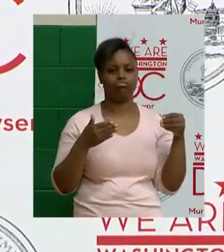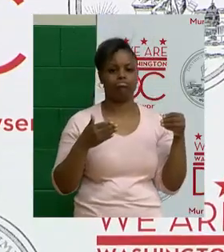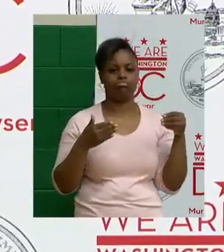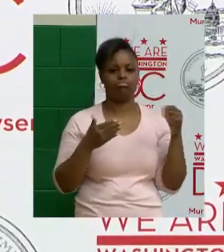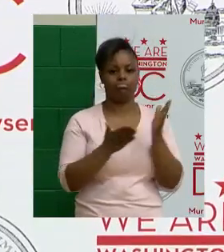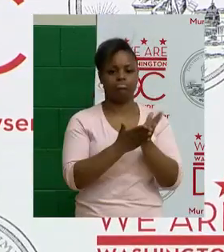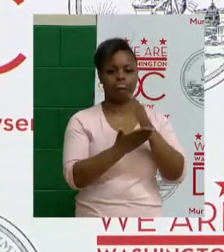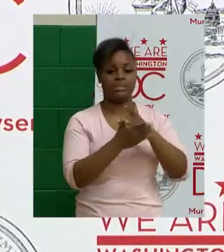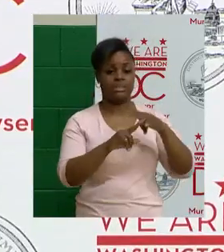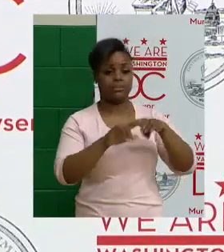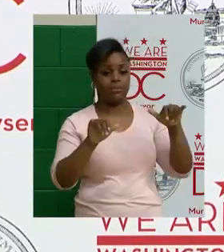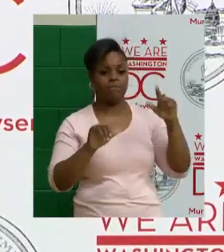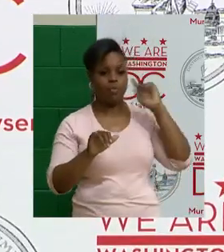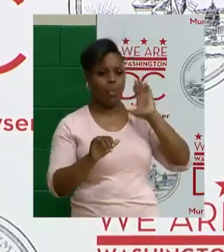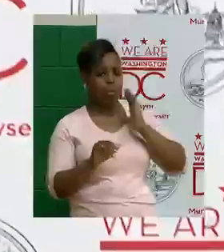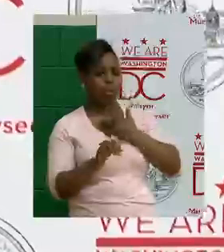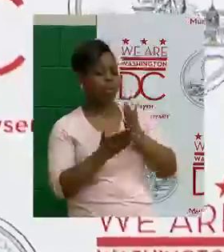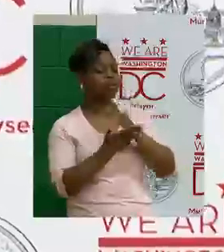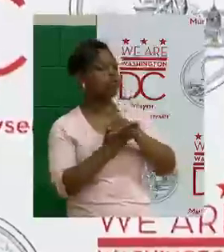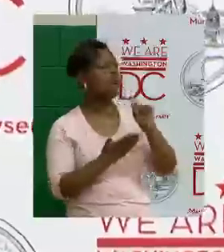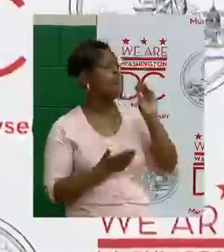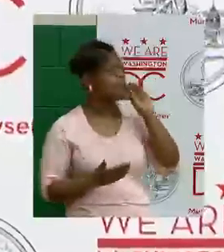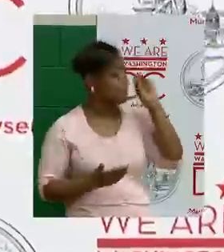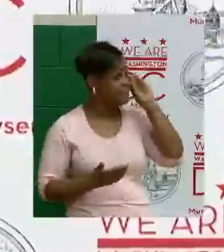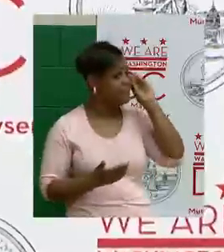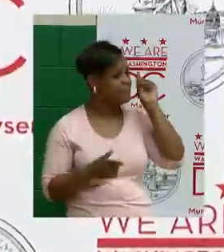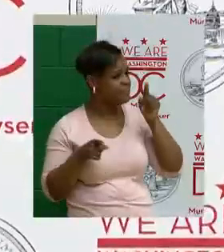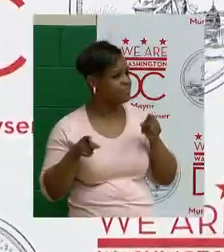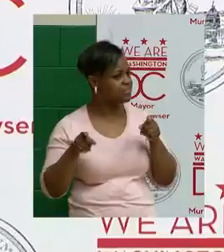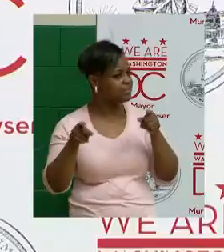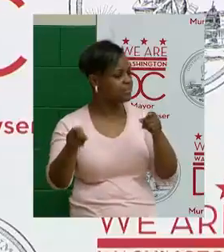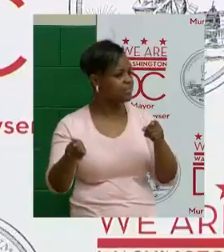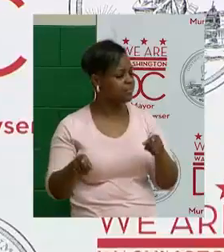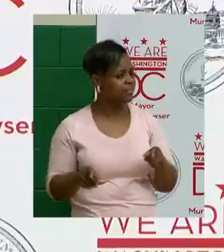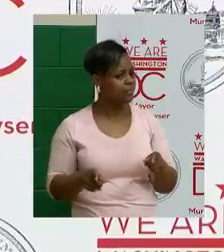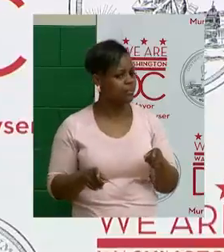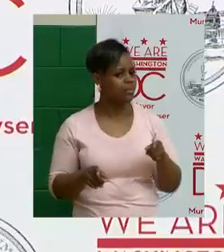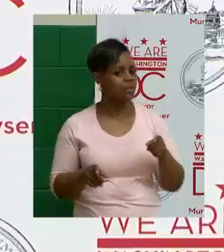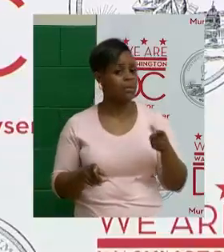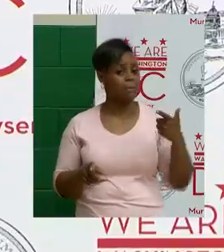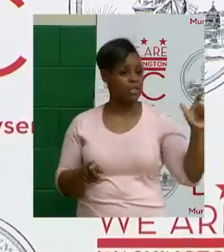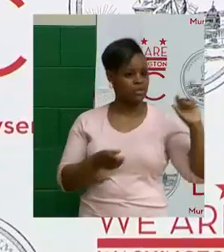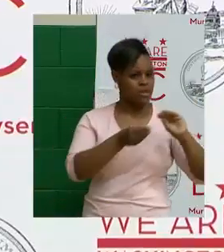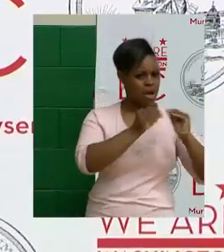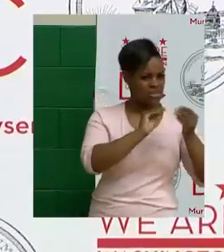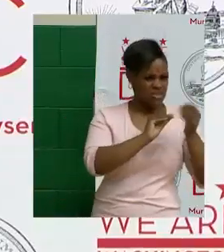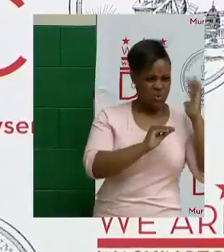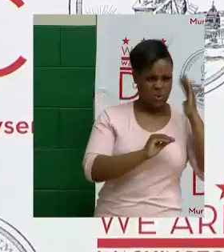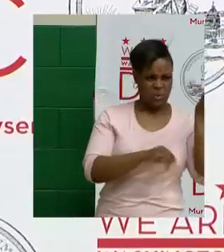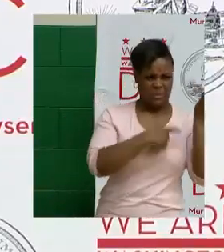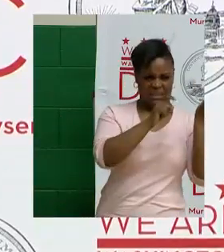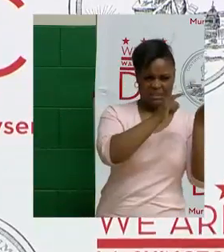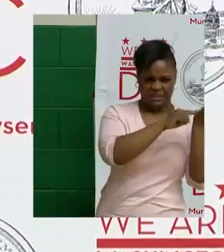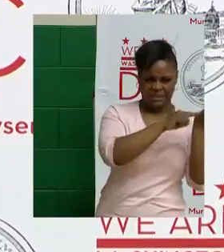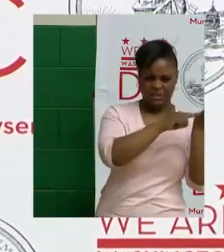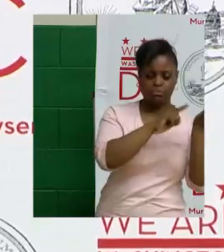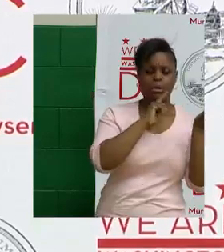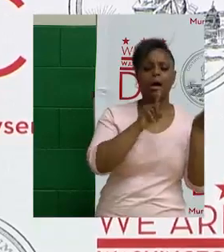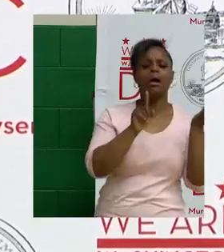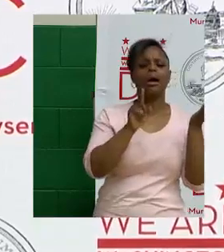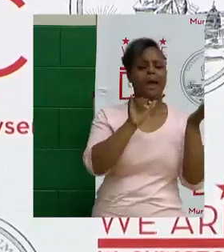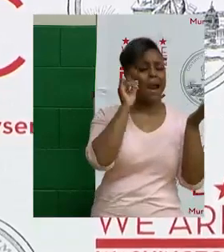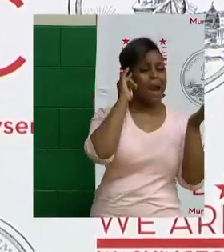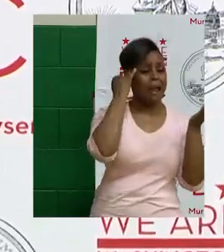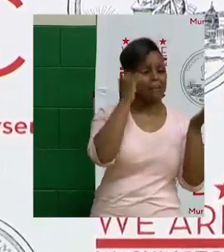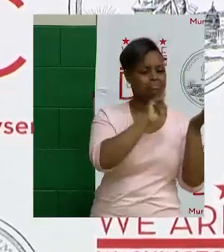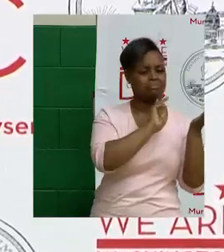home. And while there are many bigger numbers that we're dealing with as a government, the idea is the same. You